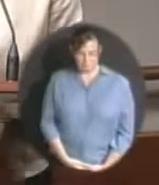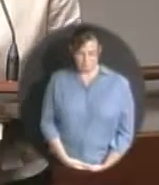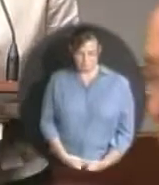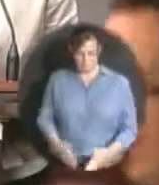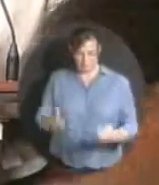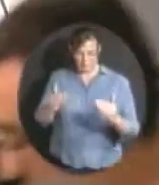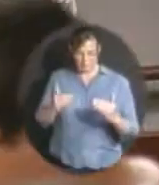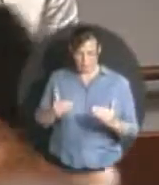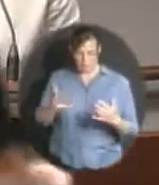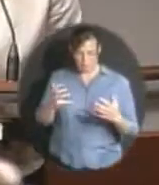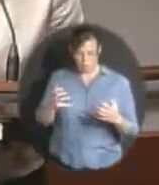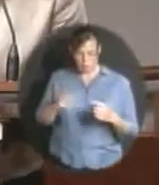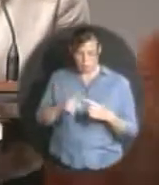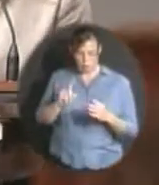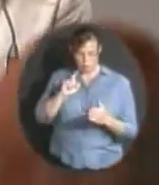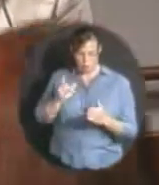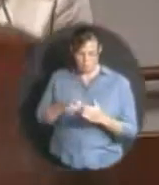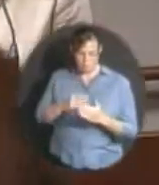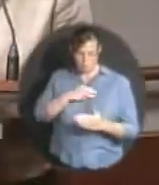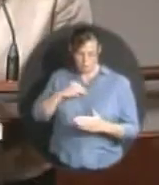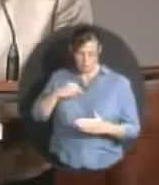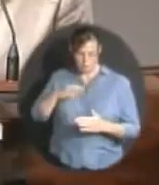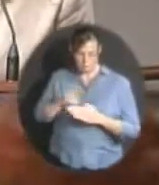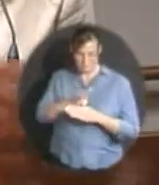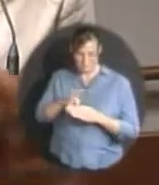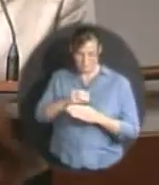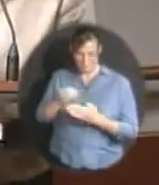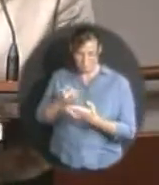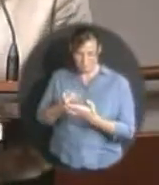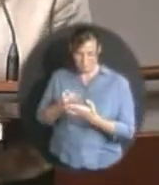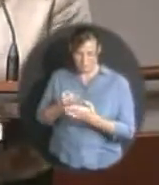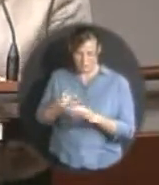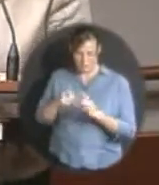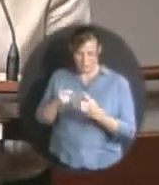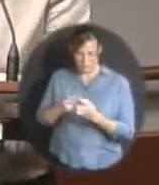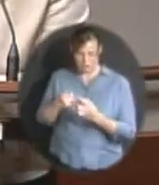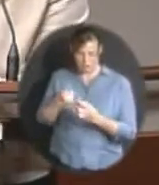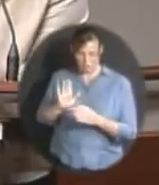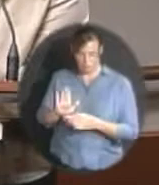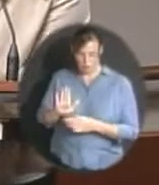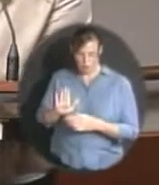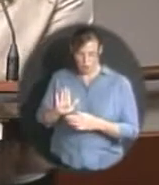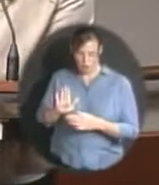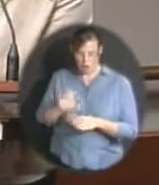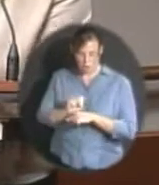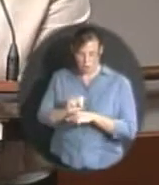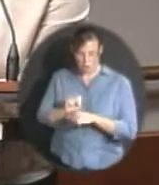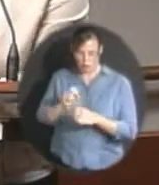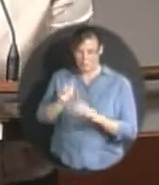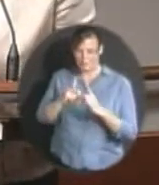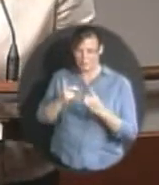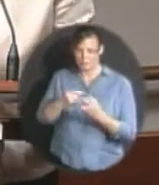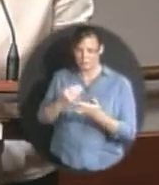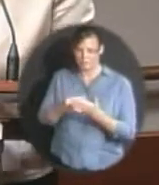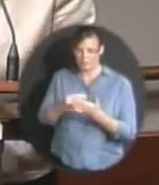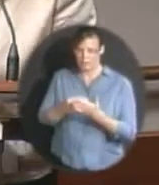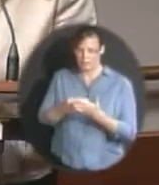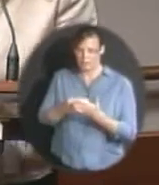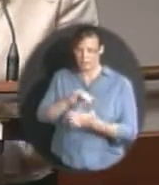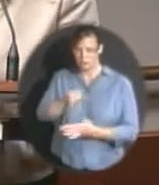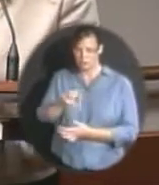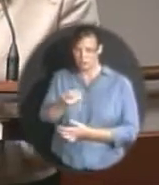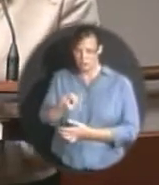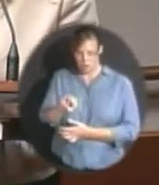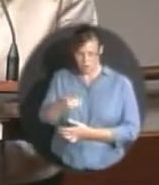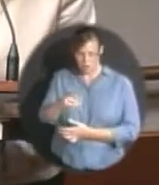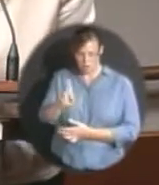Next, we would like to recognize members of our Business and Finance Division for their outstanding work on the district's budget. Would John Hutchison,